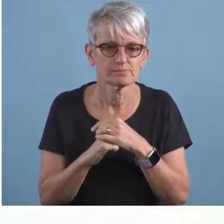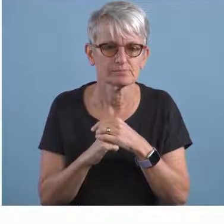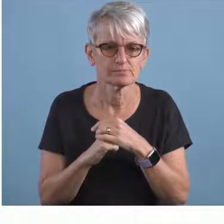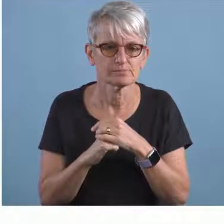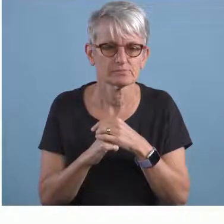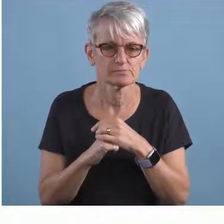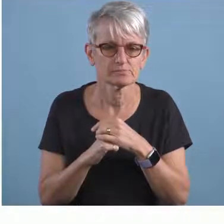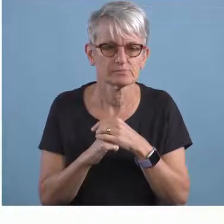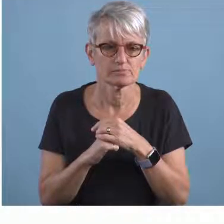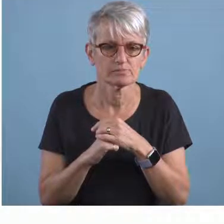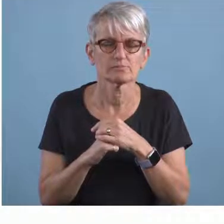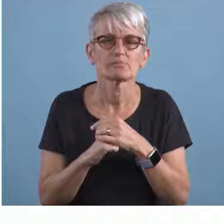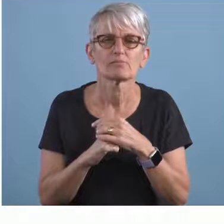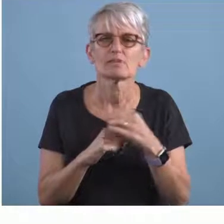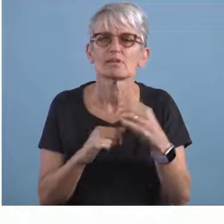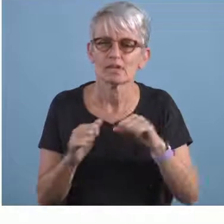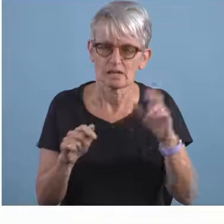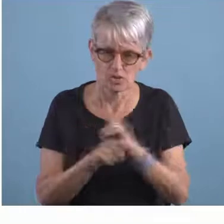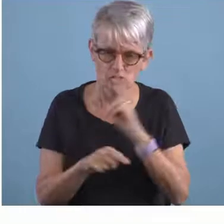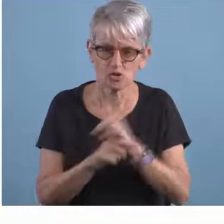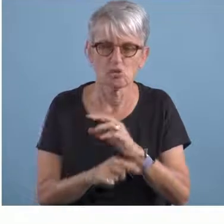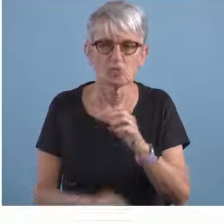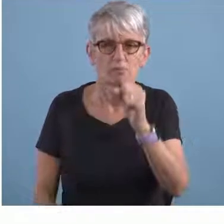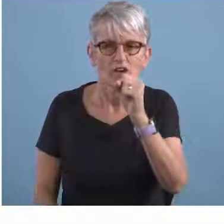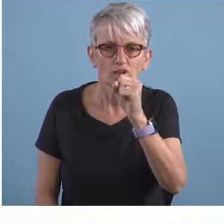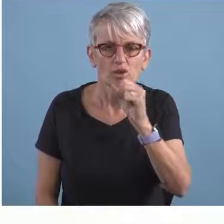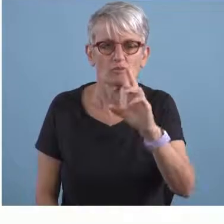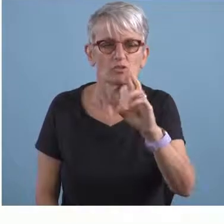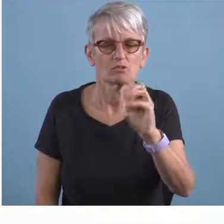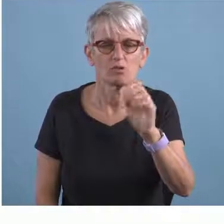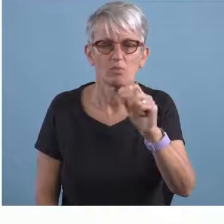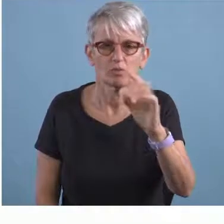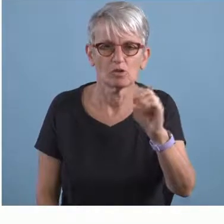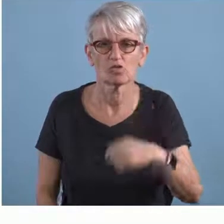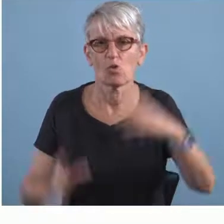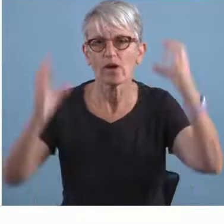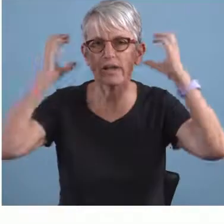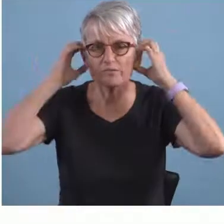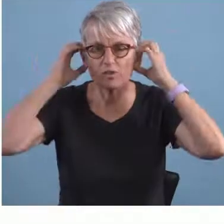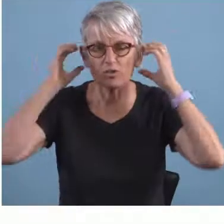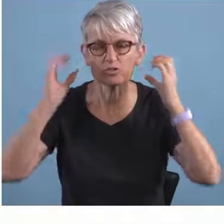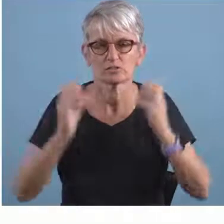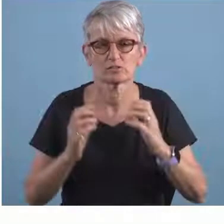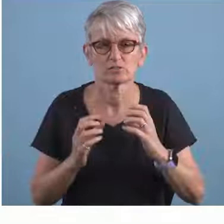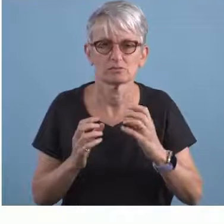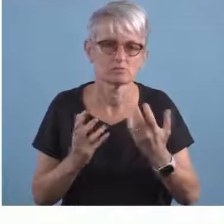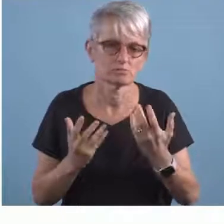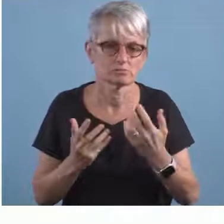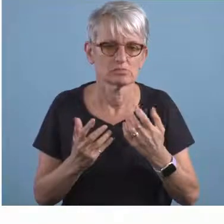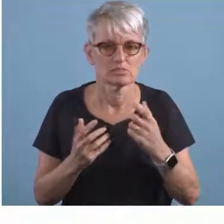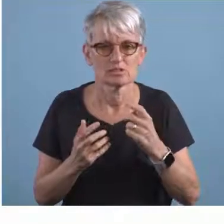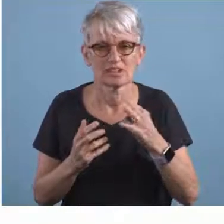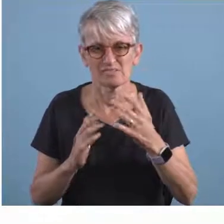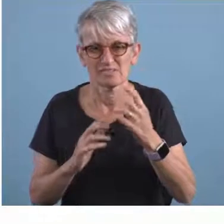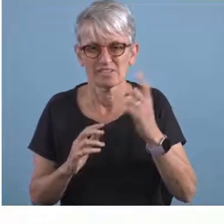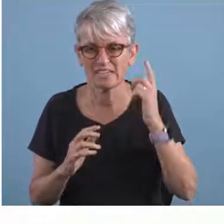There are remote microphones that can be used. There are remote headphones that can be used. Of course, you can't necessarily use headphones when you have hearing